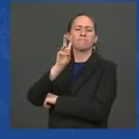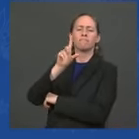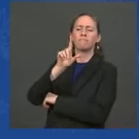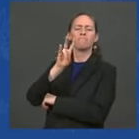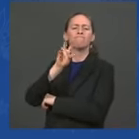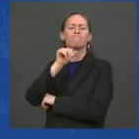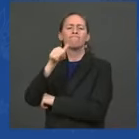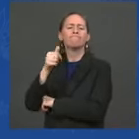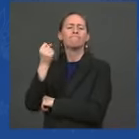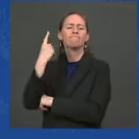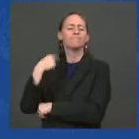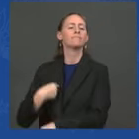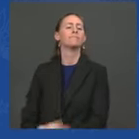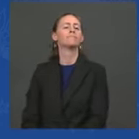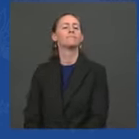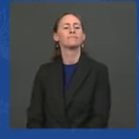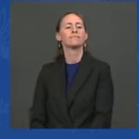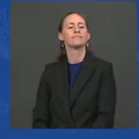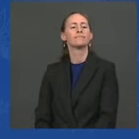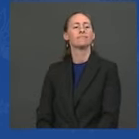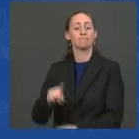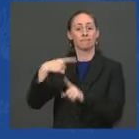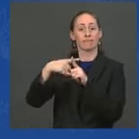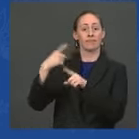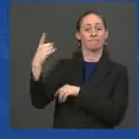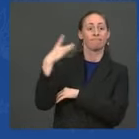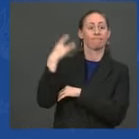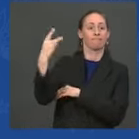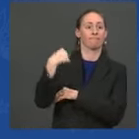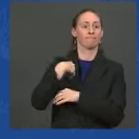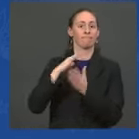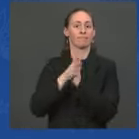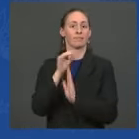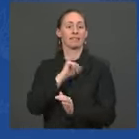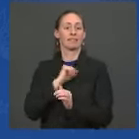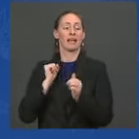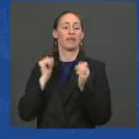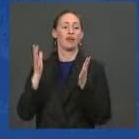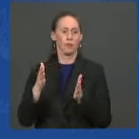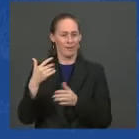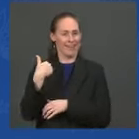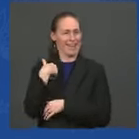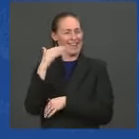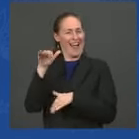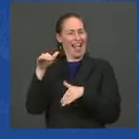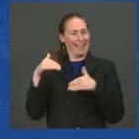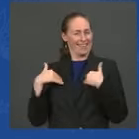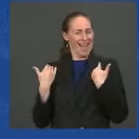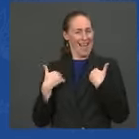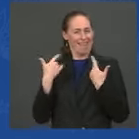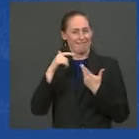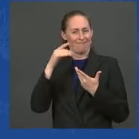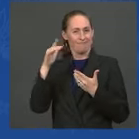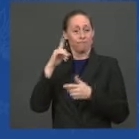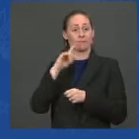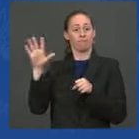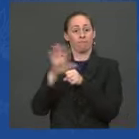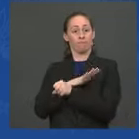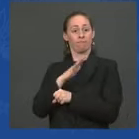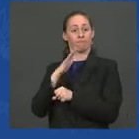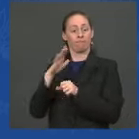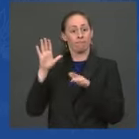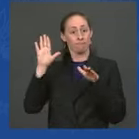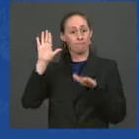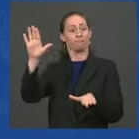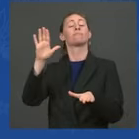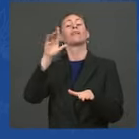Senate, and I was 29, I wasn't old enough to be sworn in yet. Between the time I got elected and the time I actually ultimately went